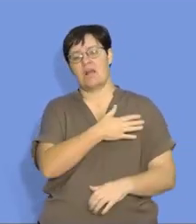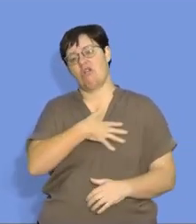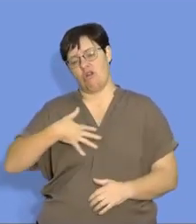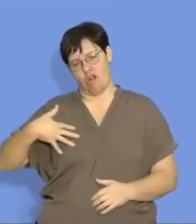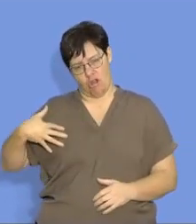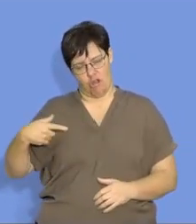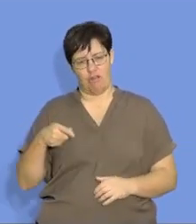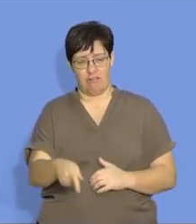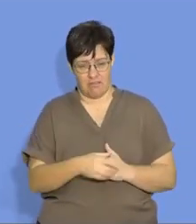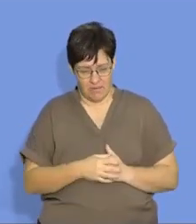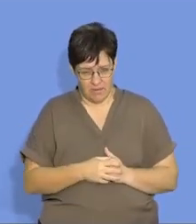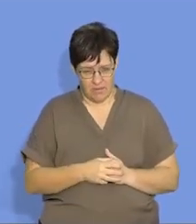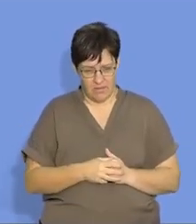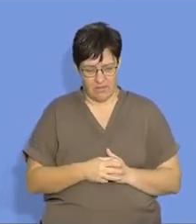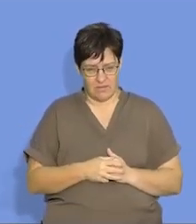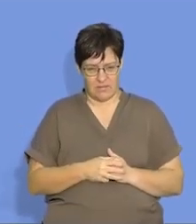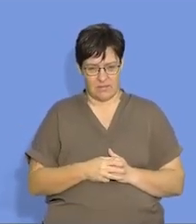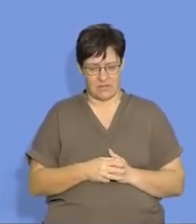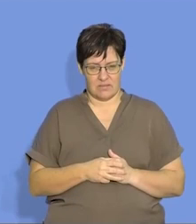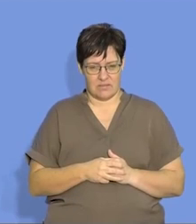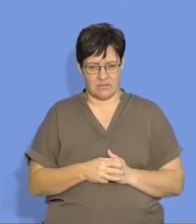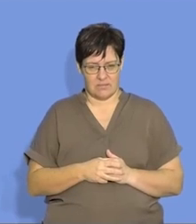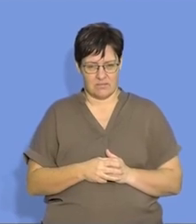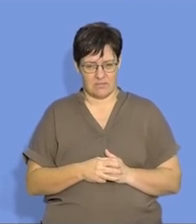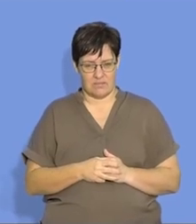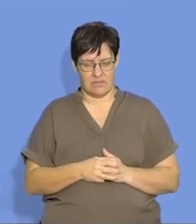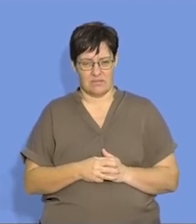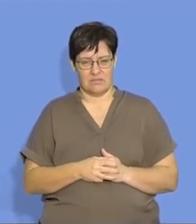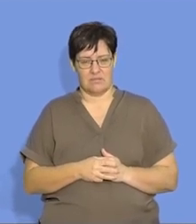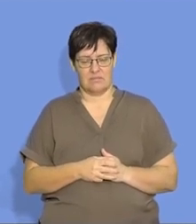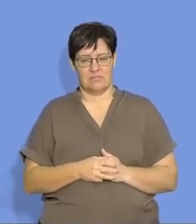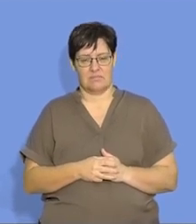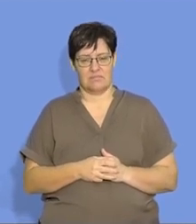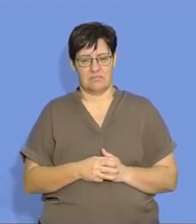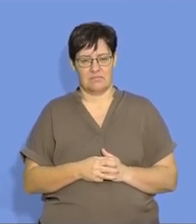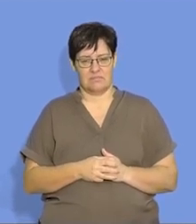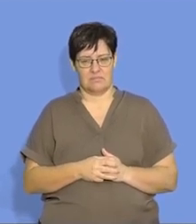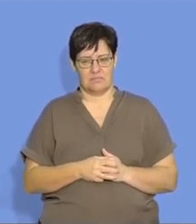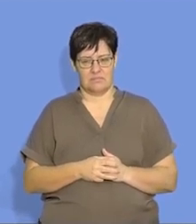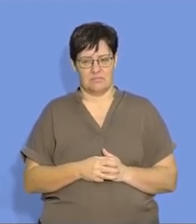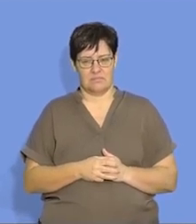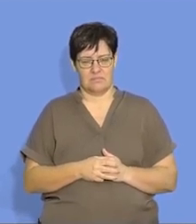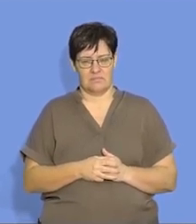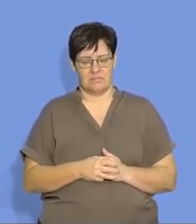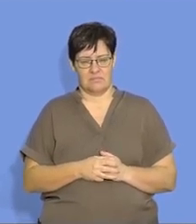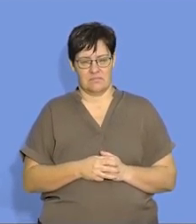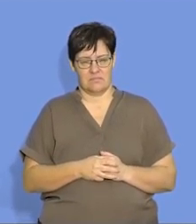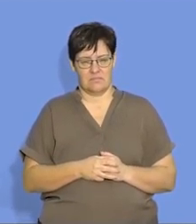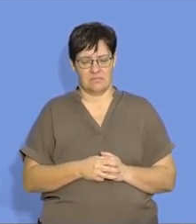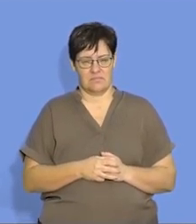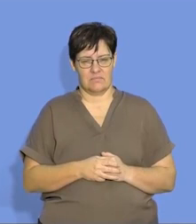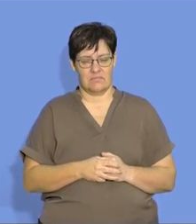it will go for a slow reaction, and a slow reaction happens in a longer